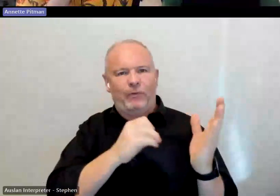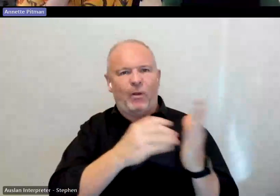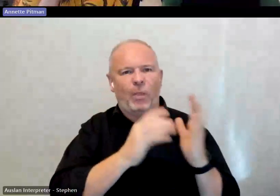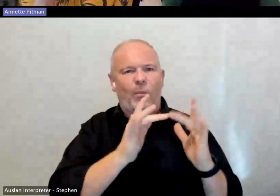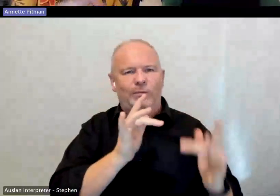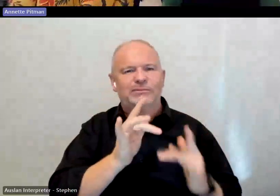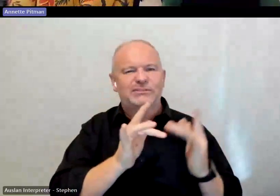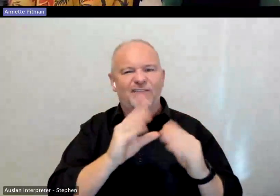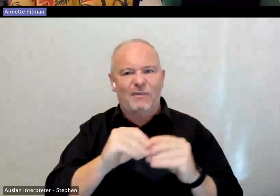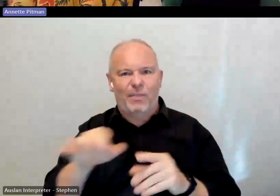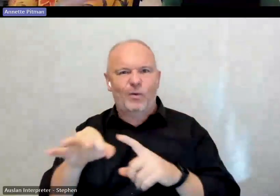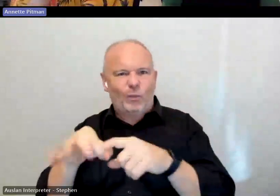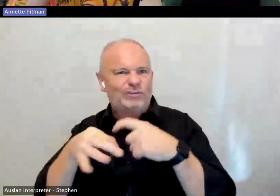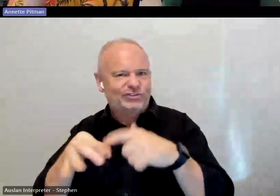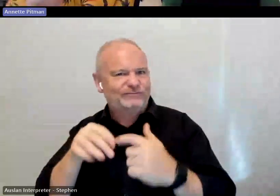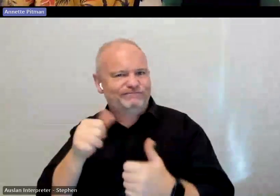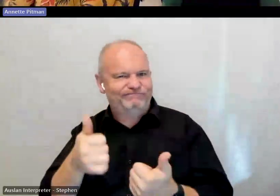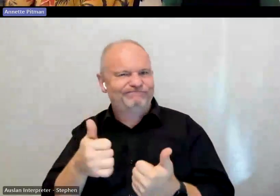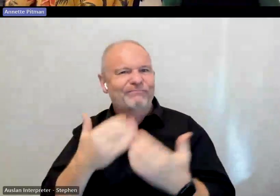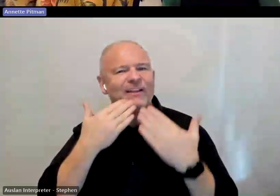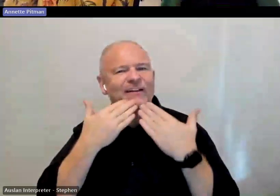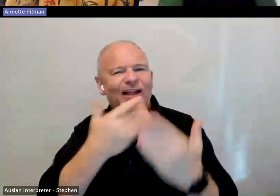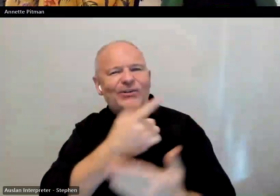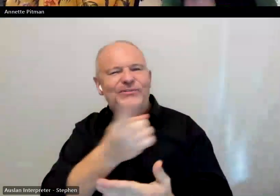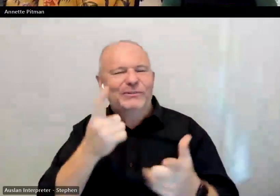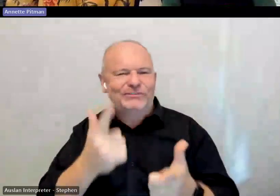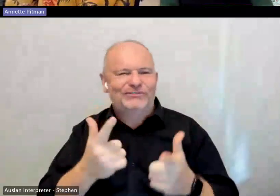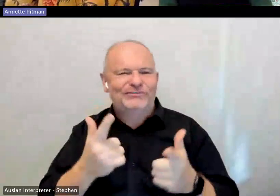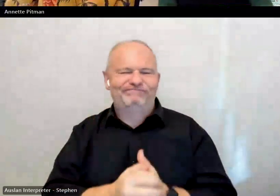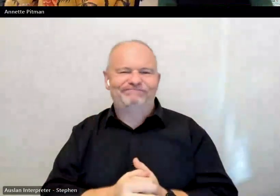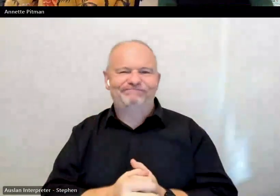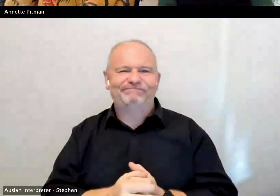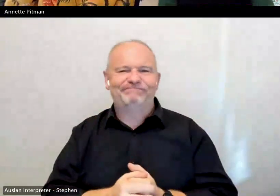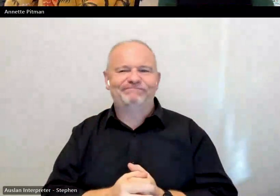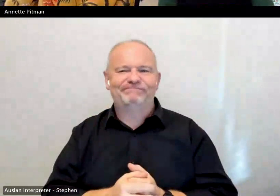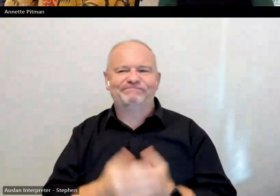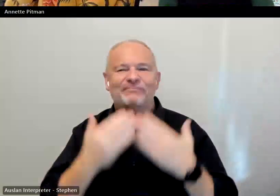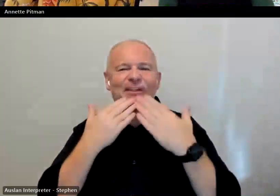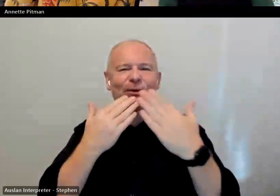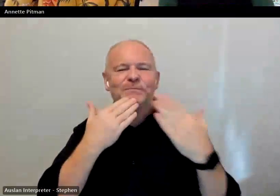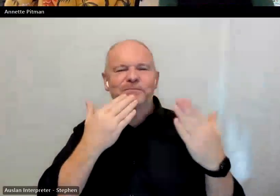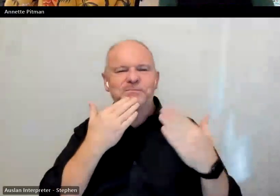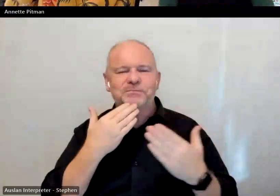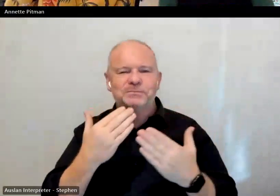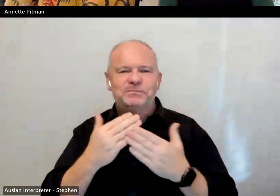asked in the session. Thank you all so much. Thanks, everyone.